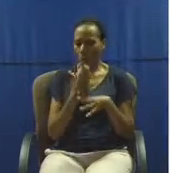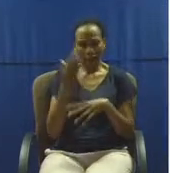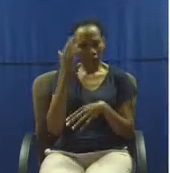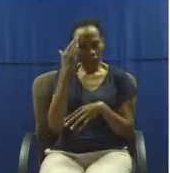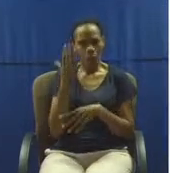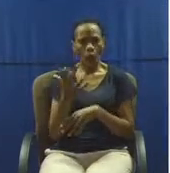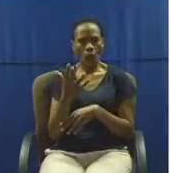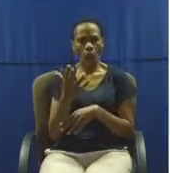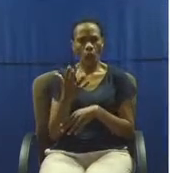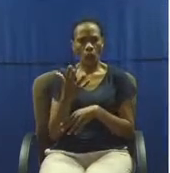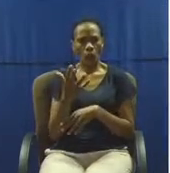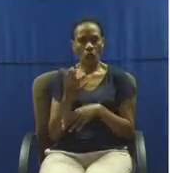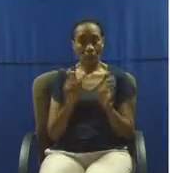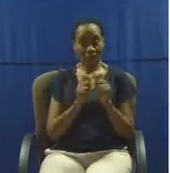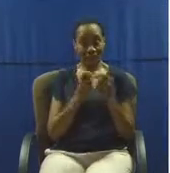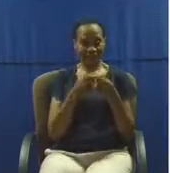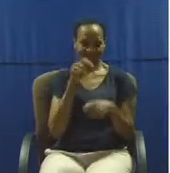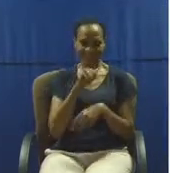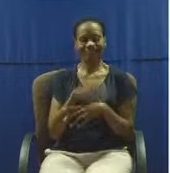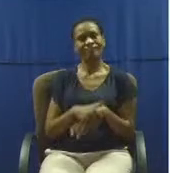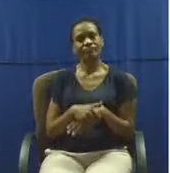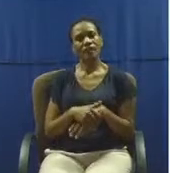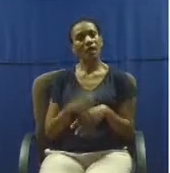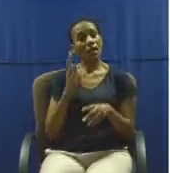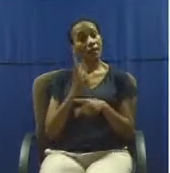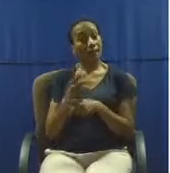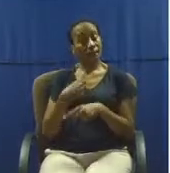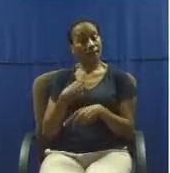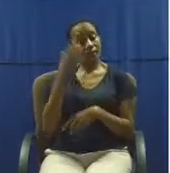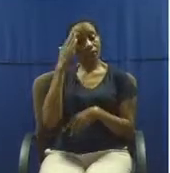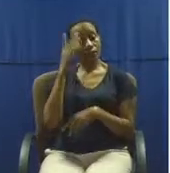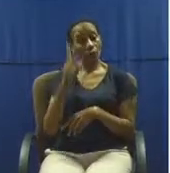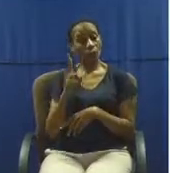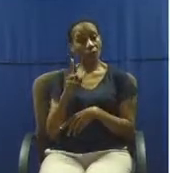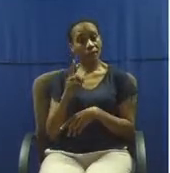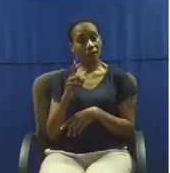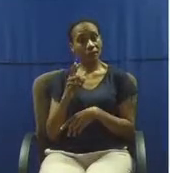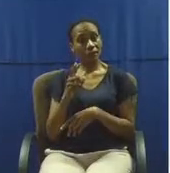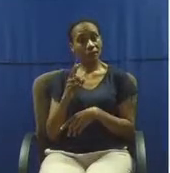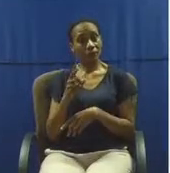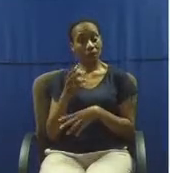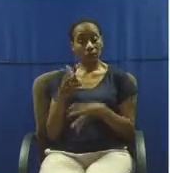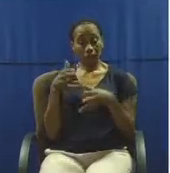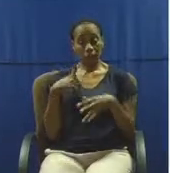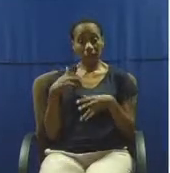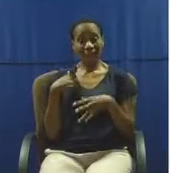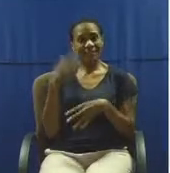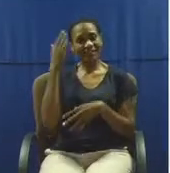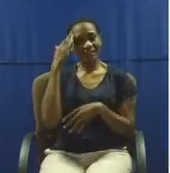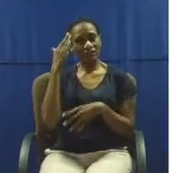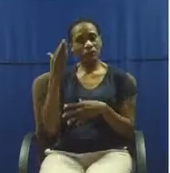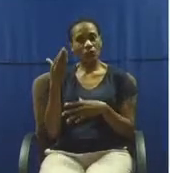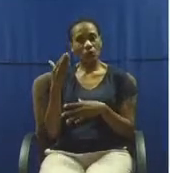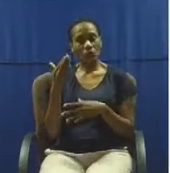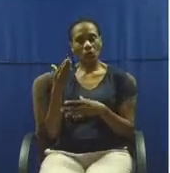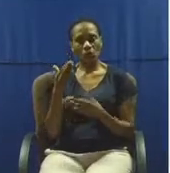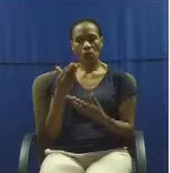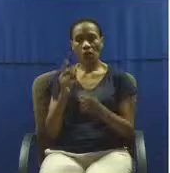of course, what I do know as a politician in South Africa, that we always don't